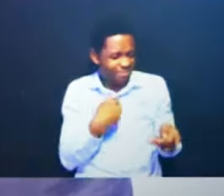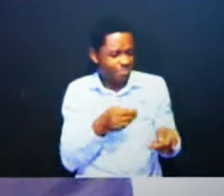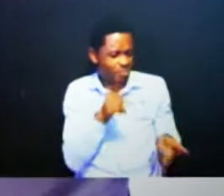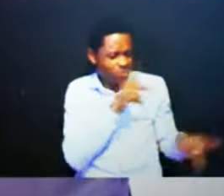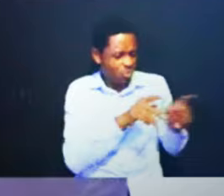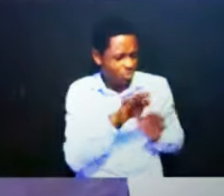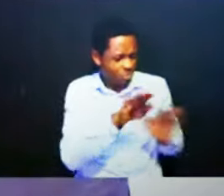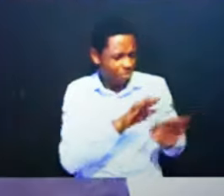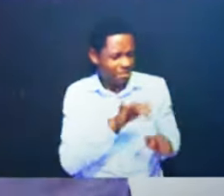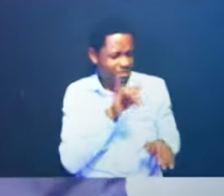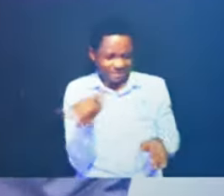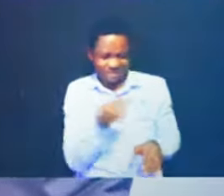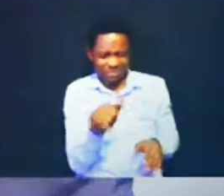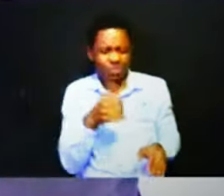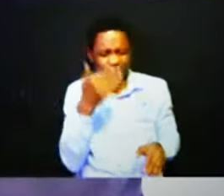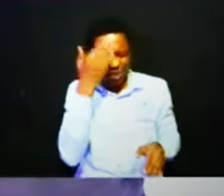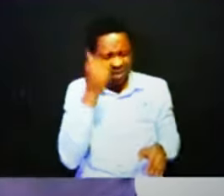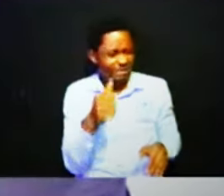workplaces?